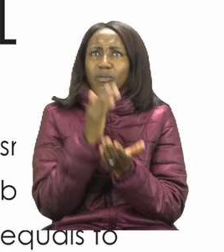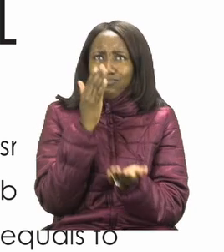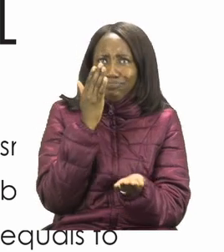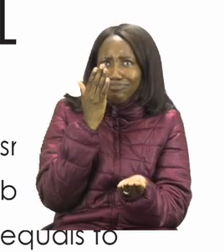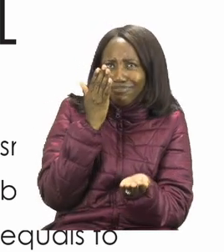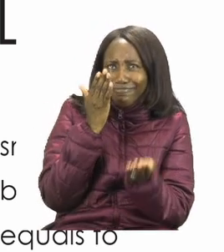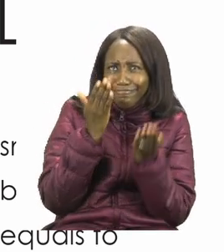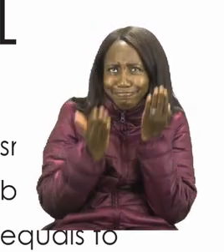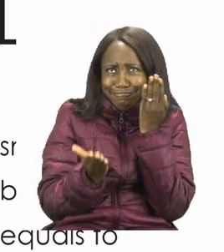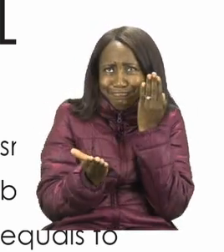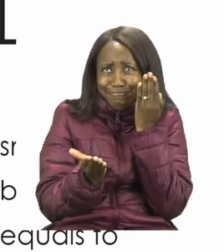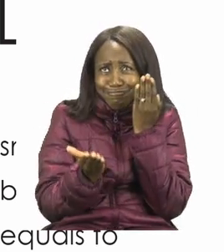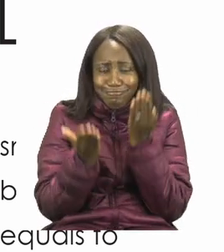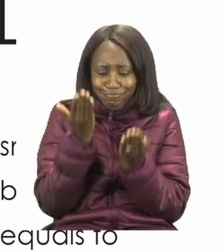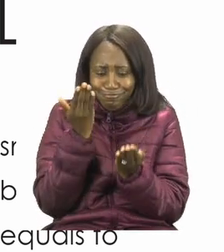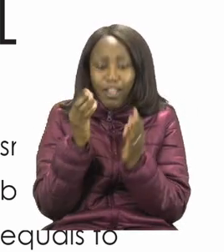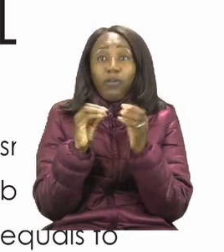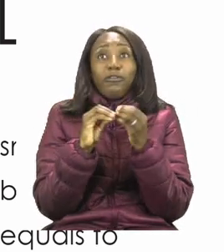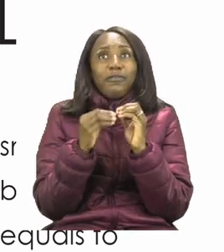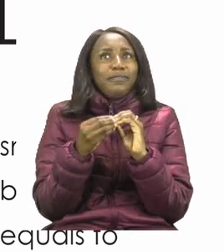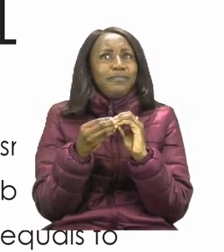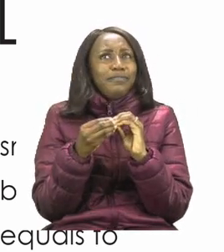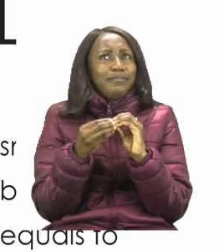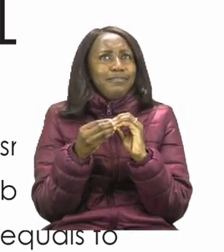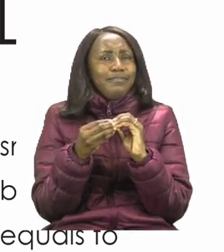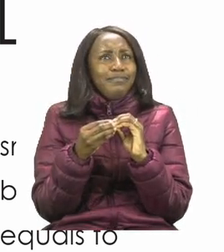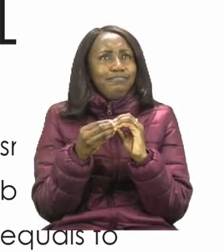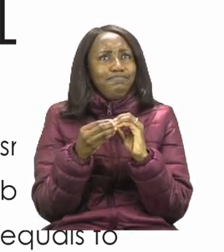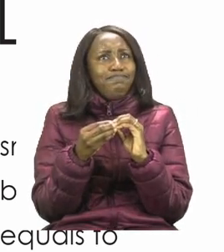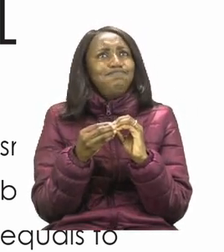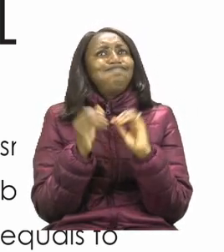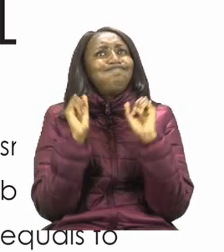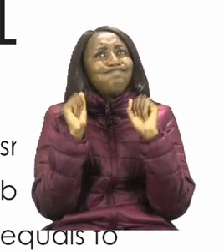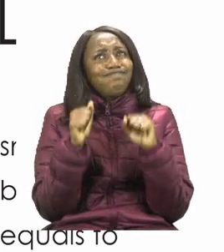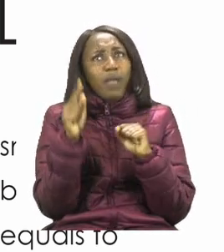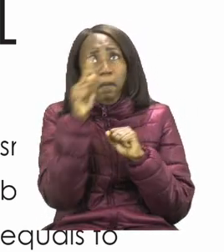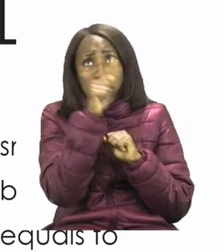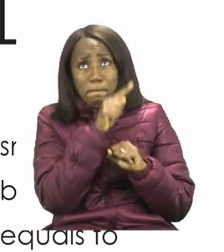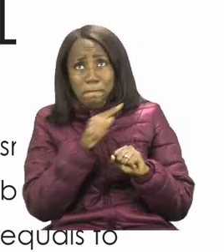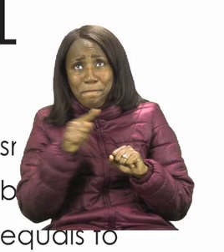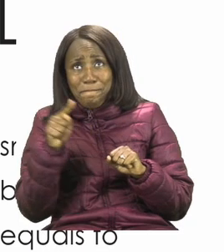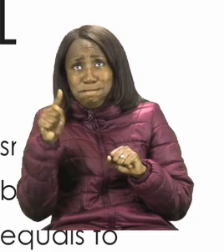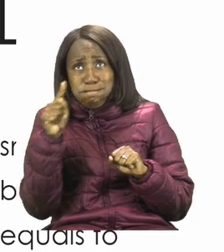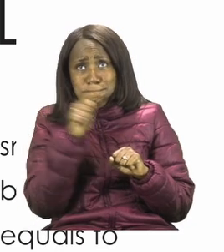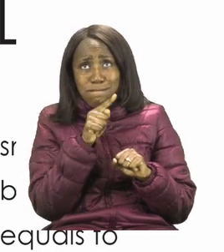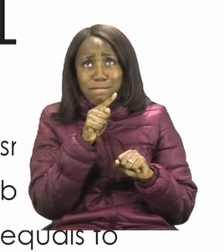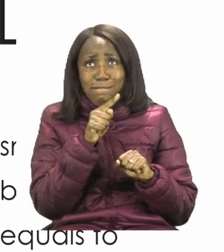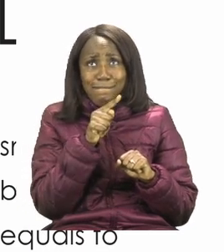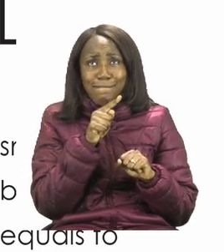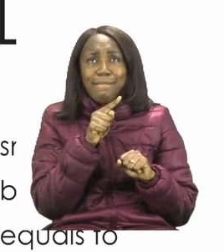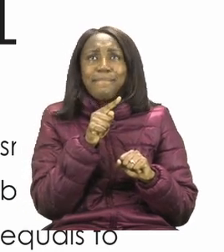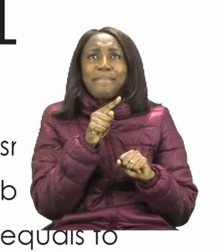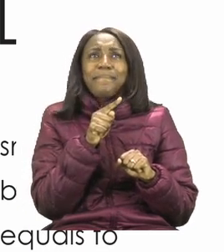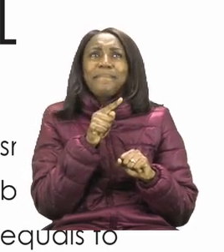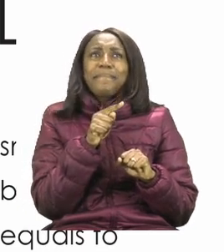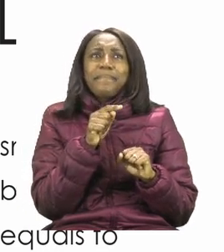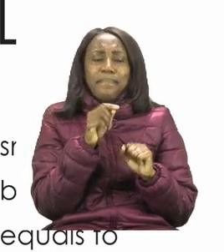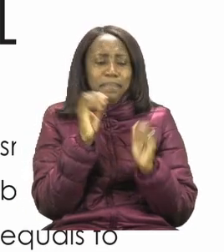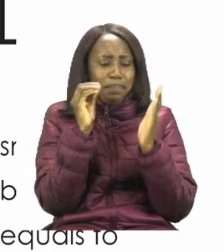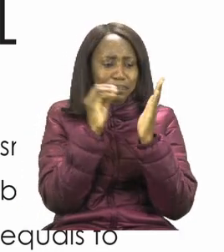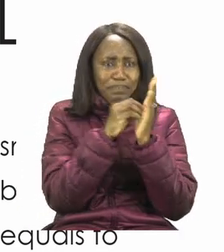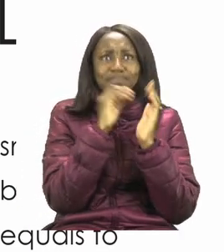comparing numbers. Now it's going to be our job to circle the correct number and then to fill it